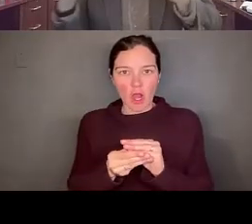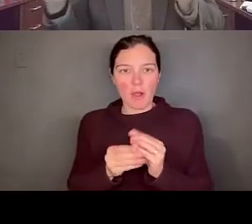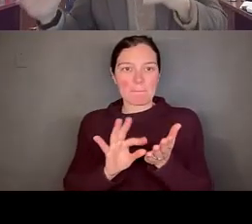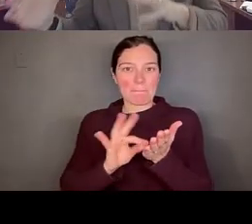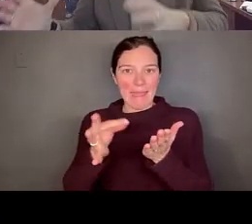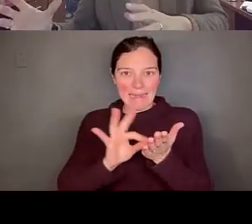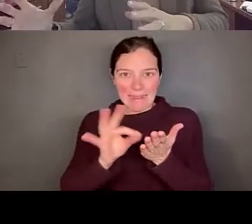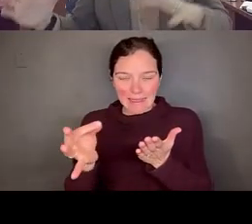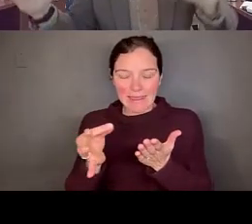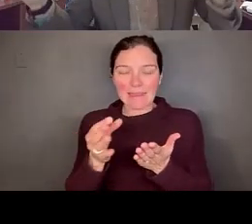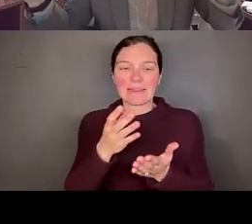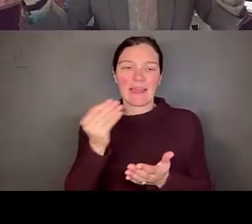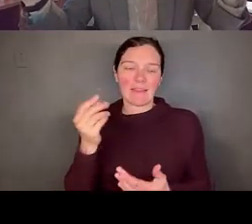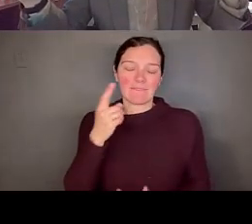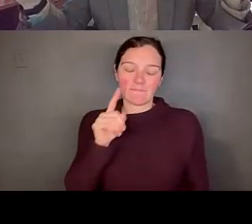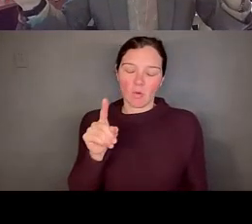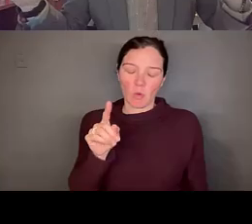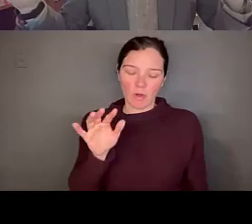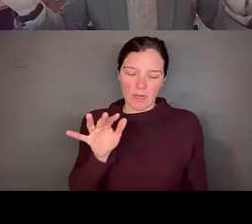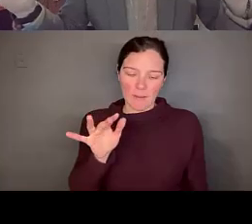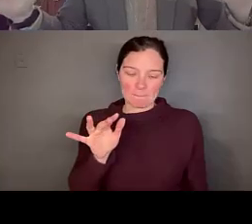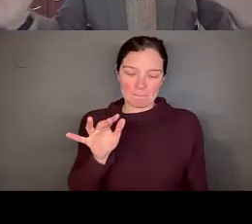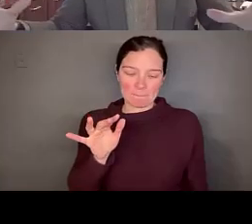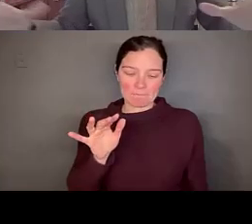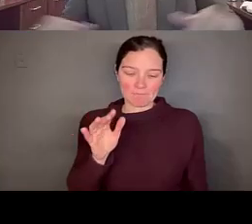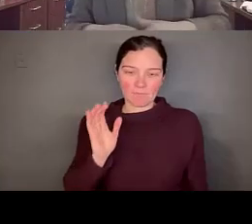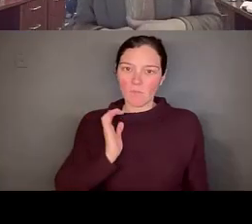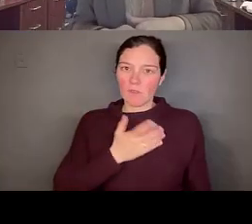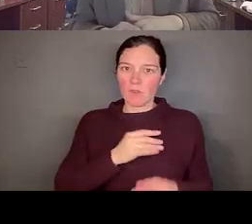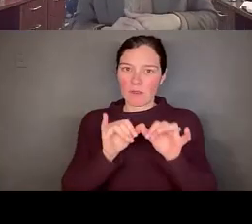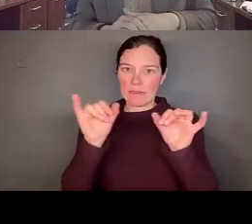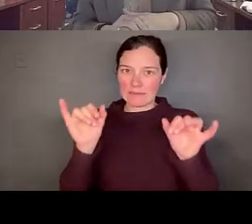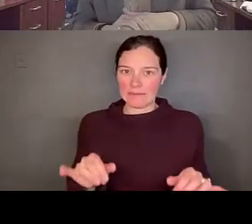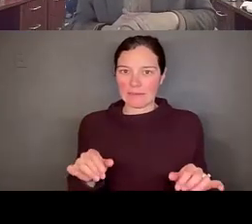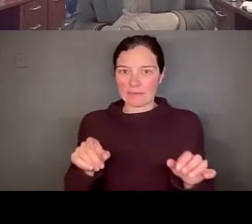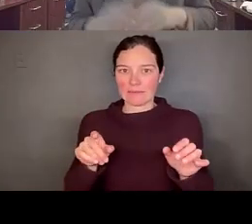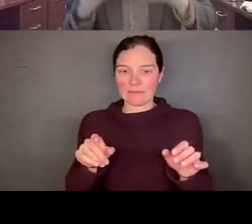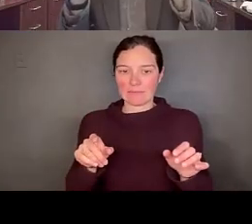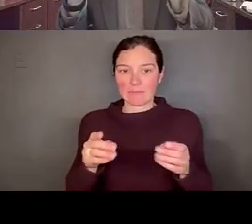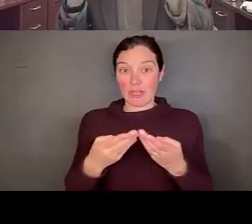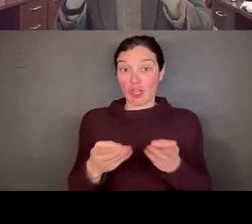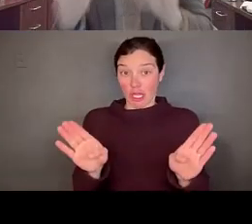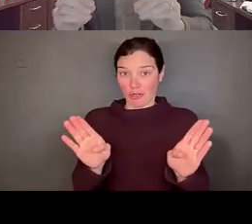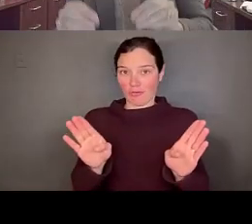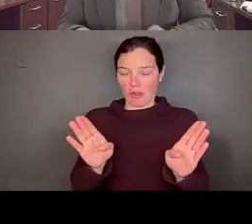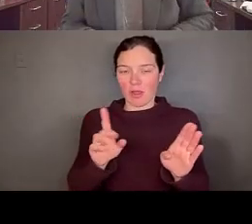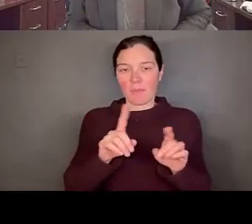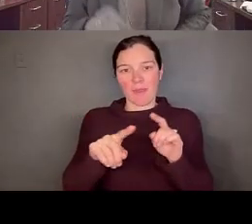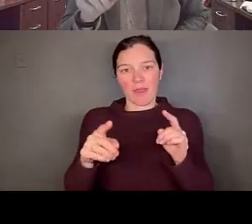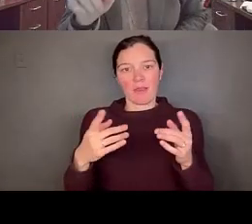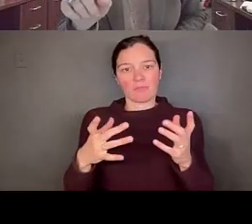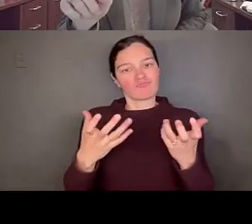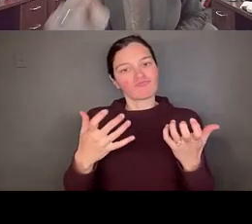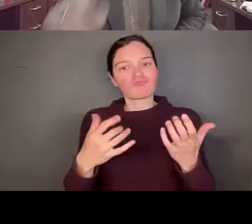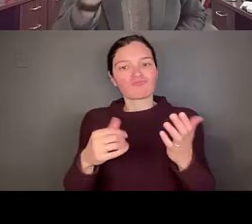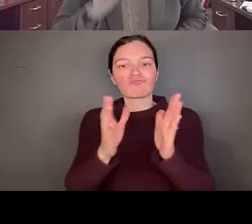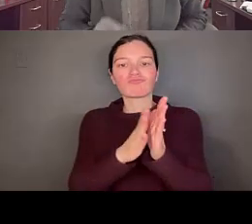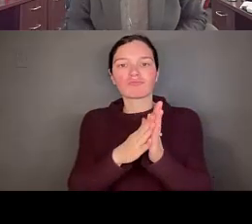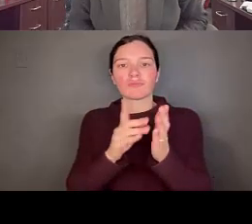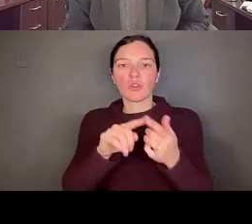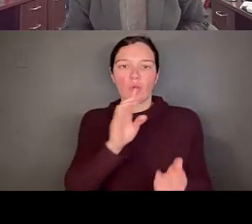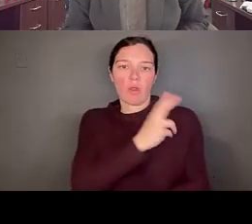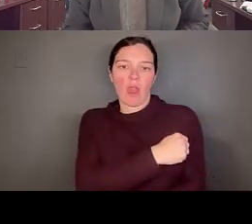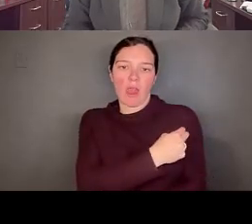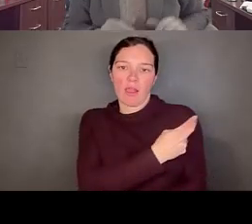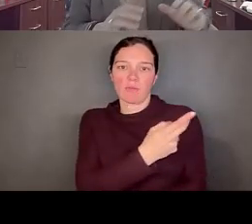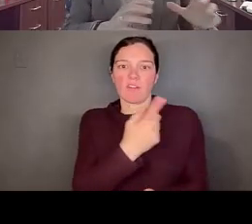Medicaid and for our system as general, but we want to complement our hospitals with having a